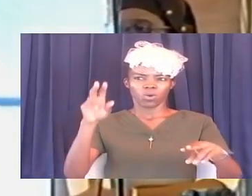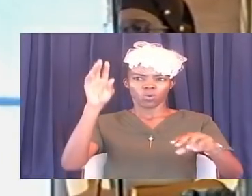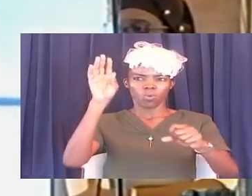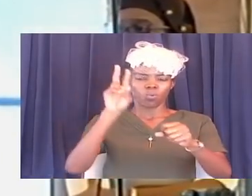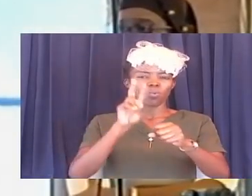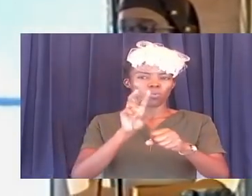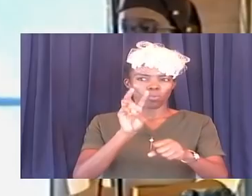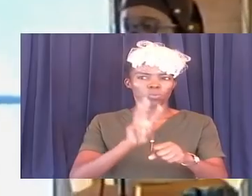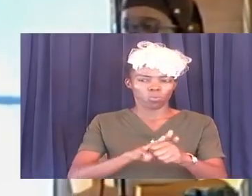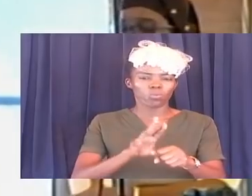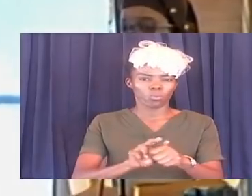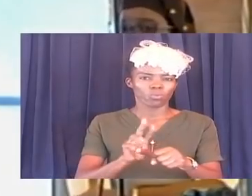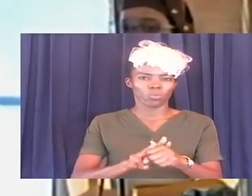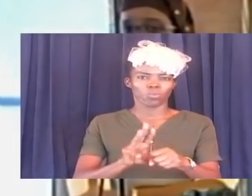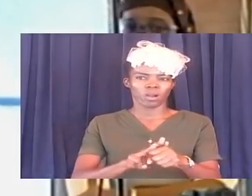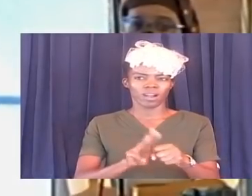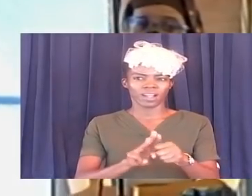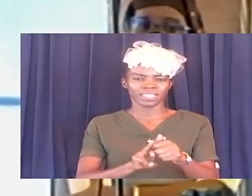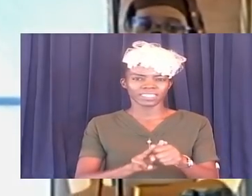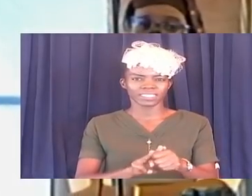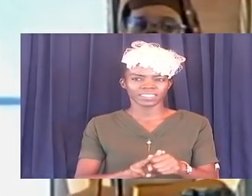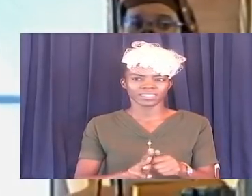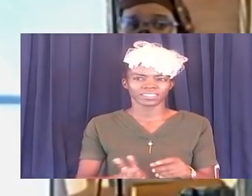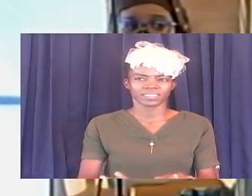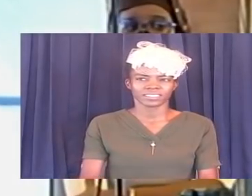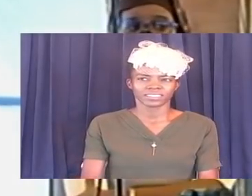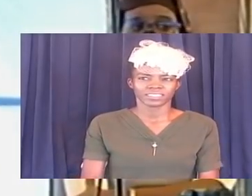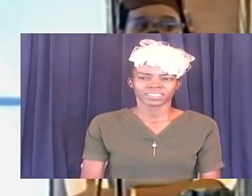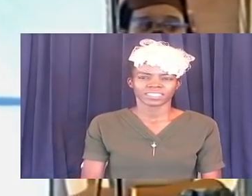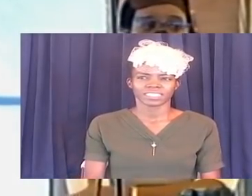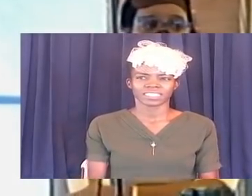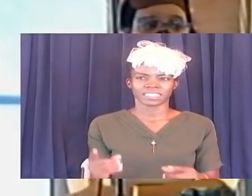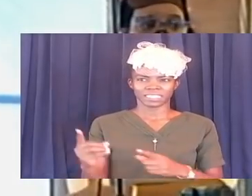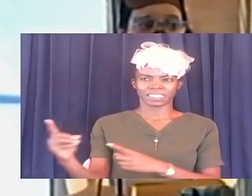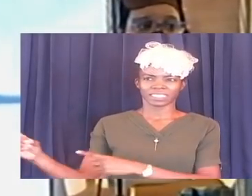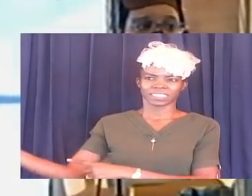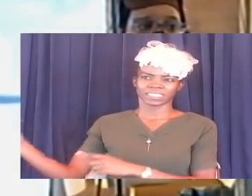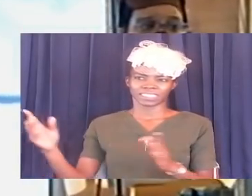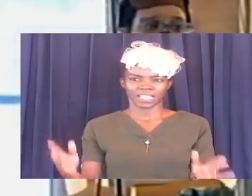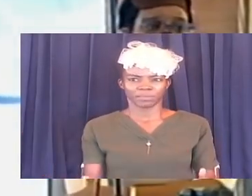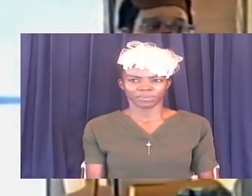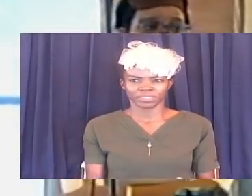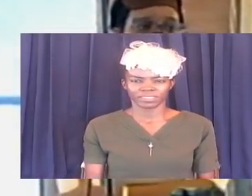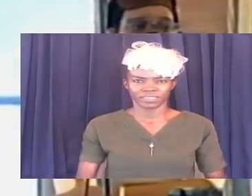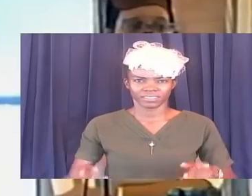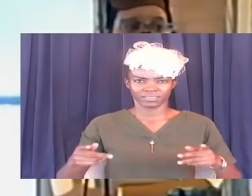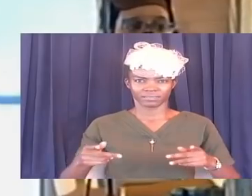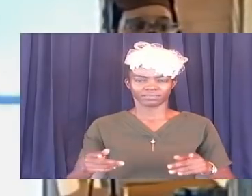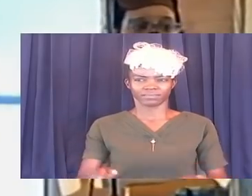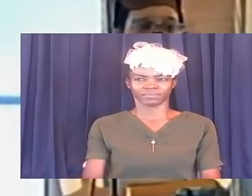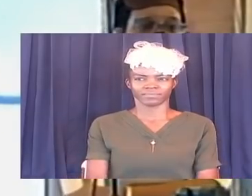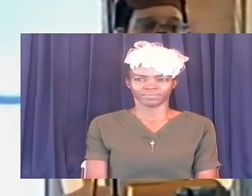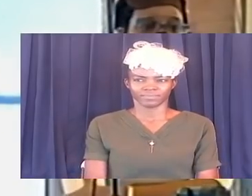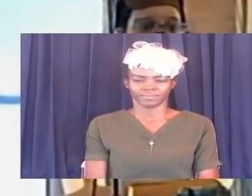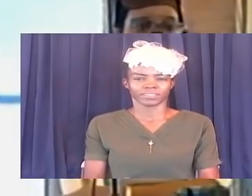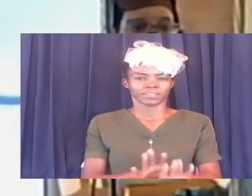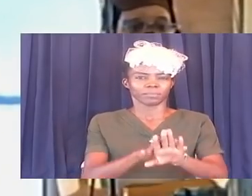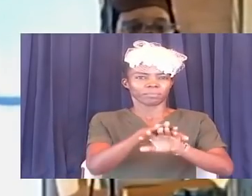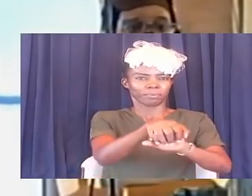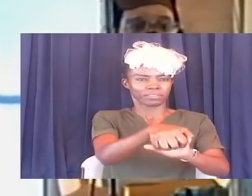beware of the leaven of the Pharisees. And he says, this is hypocrisy.